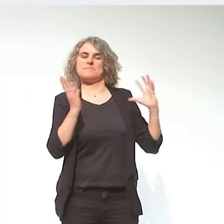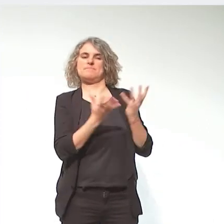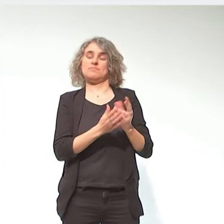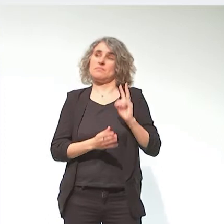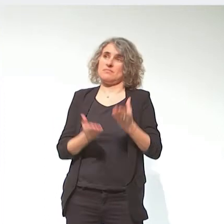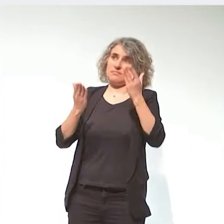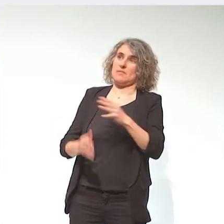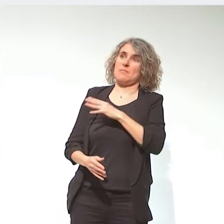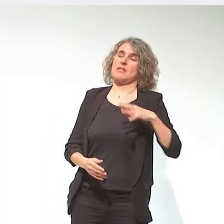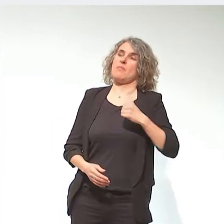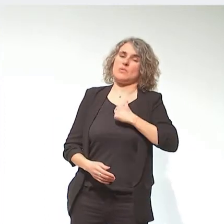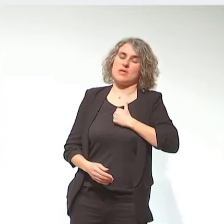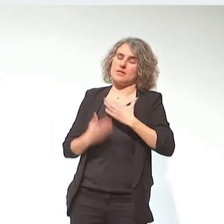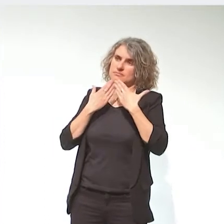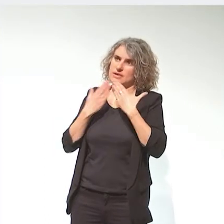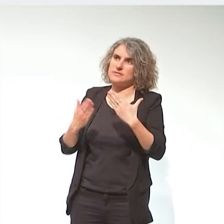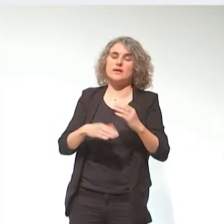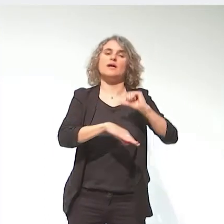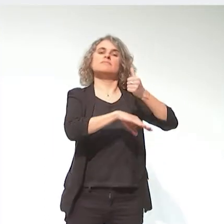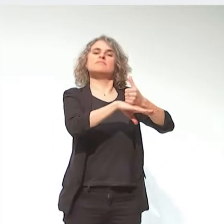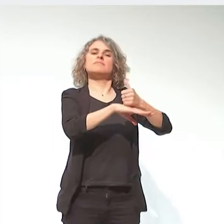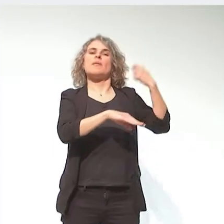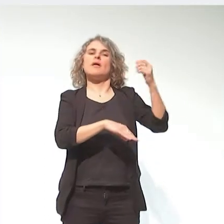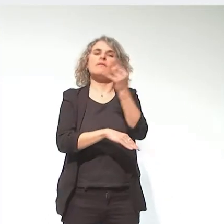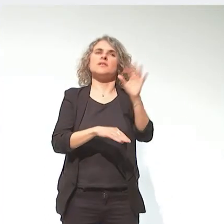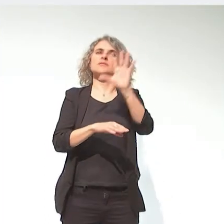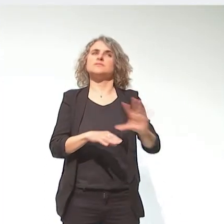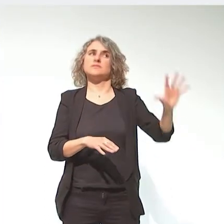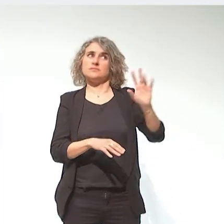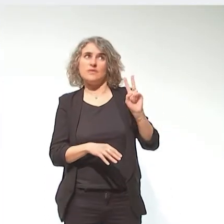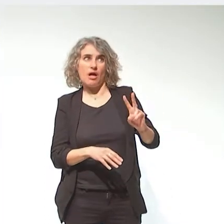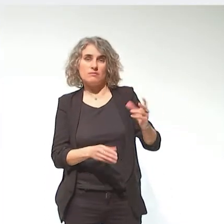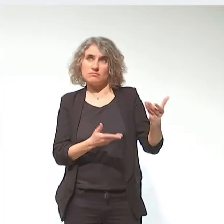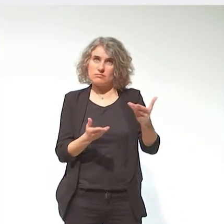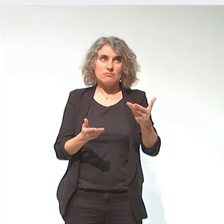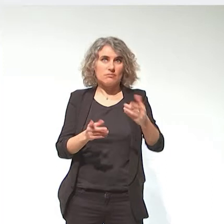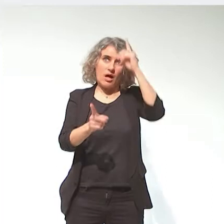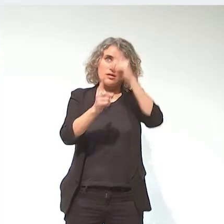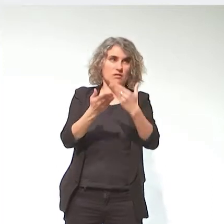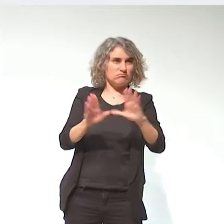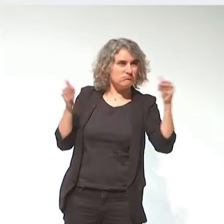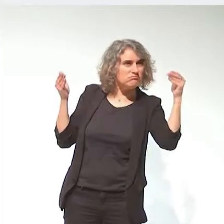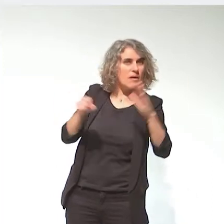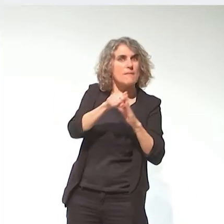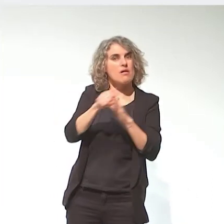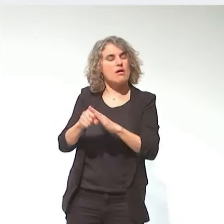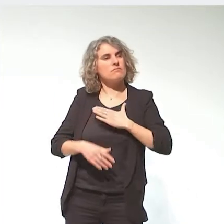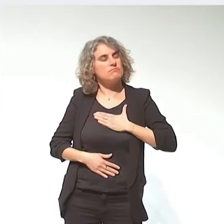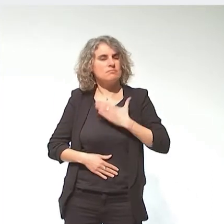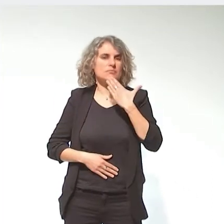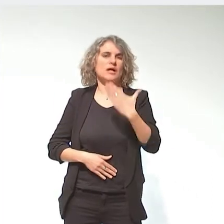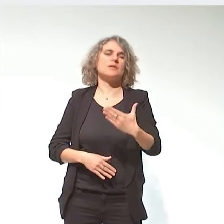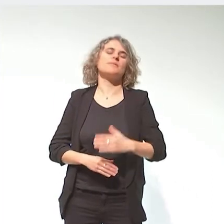disability high on the presidential agenda. Every crisis, whether it is